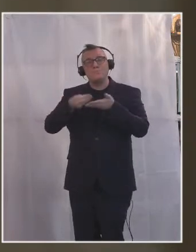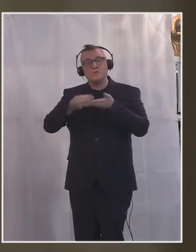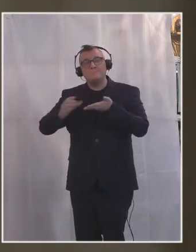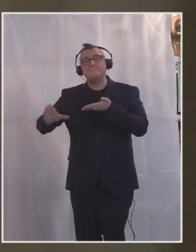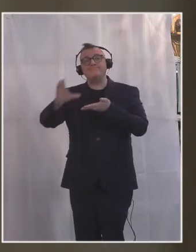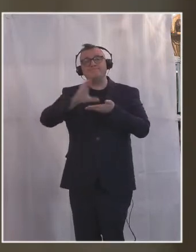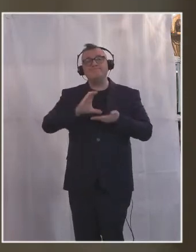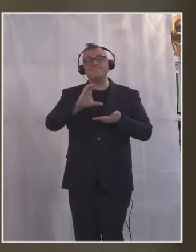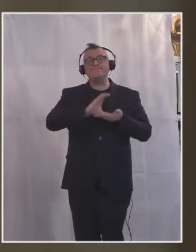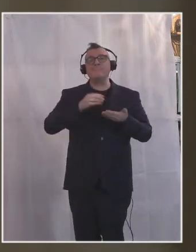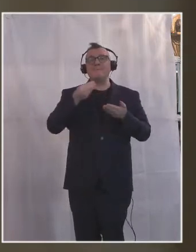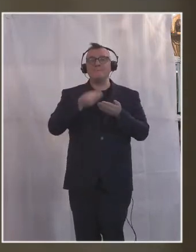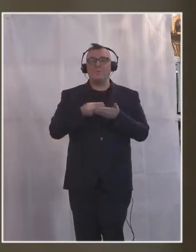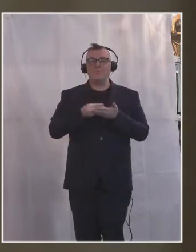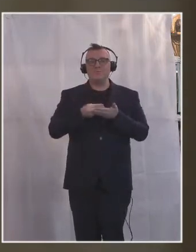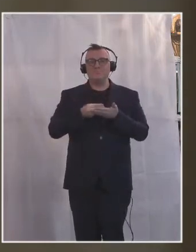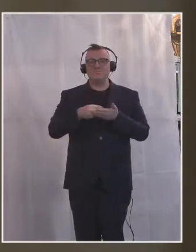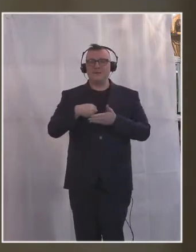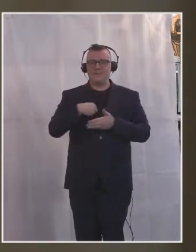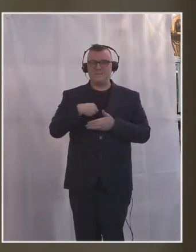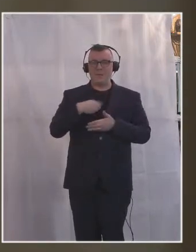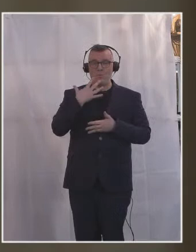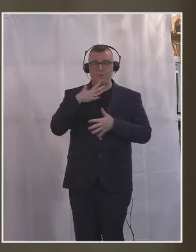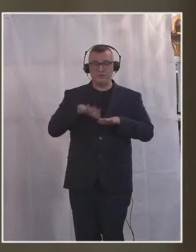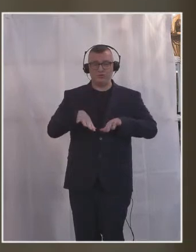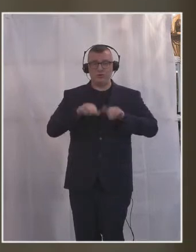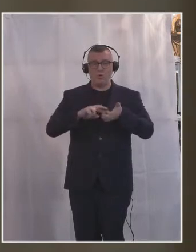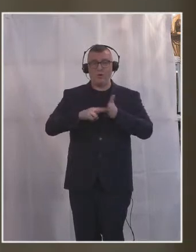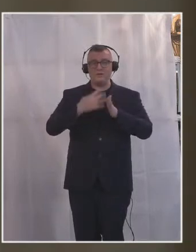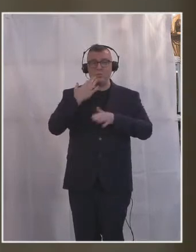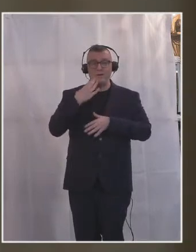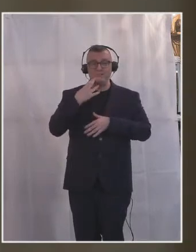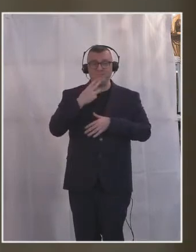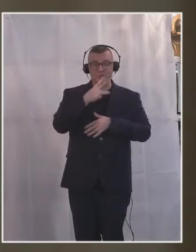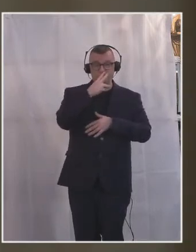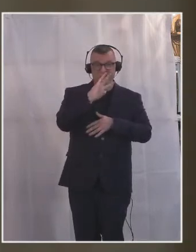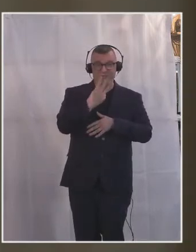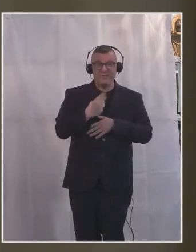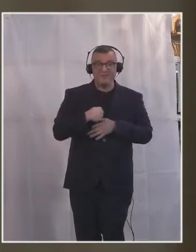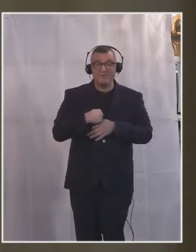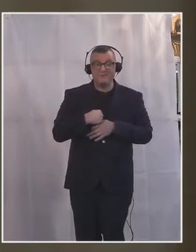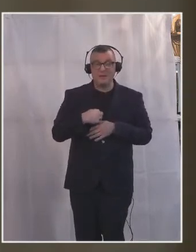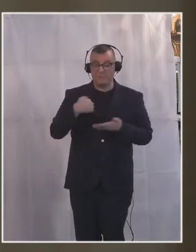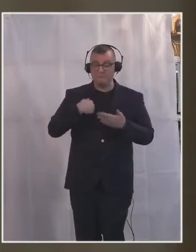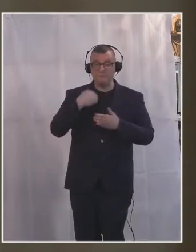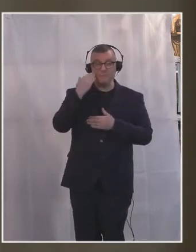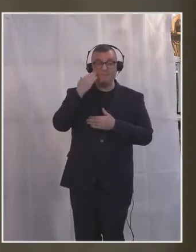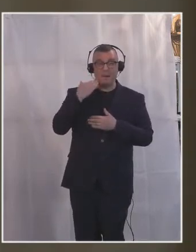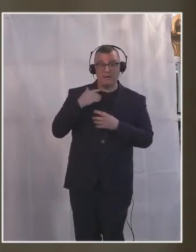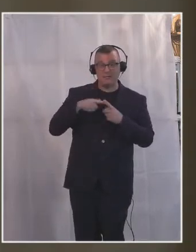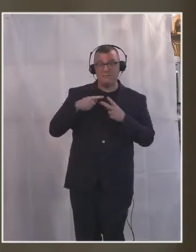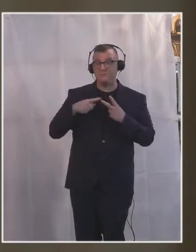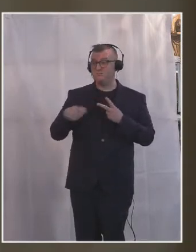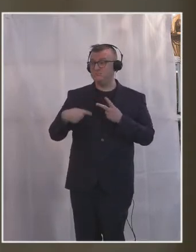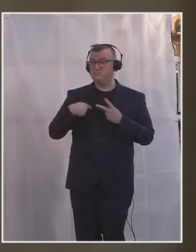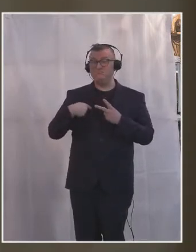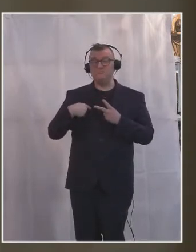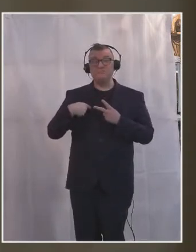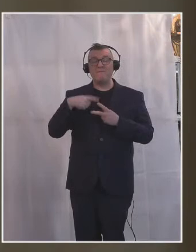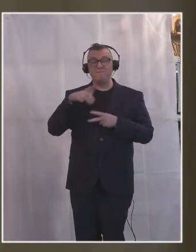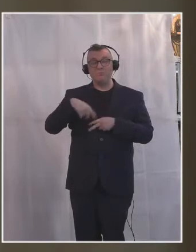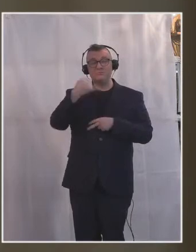And it all started at 23. As a black woman, as a working class girl from a council flat in